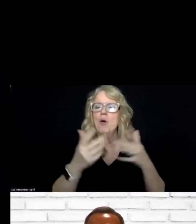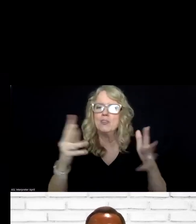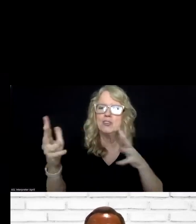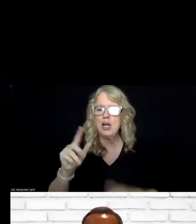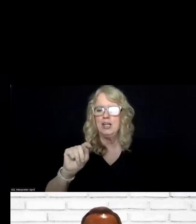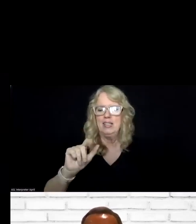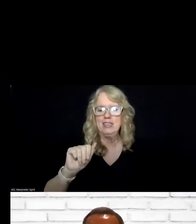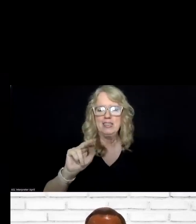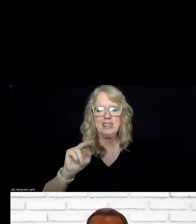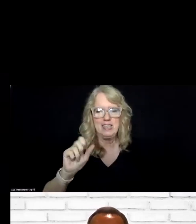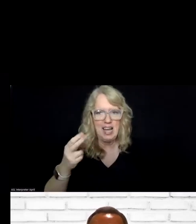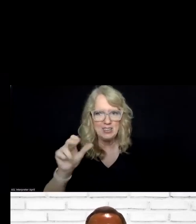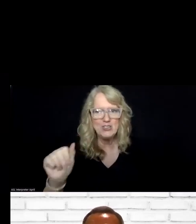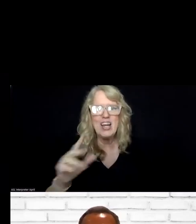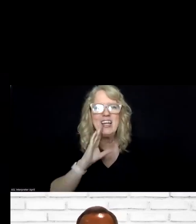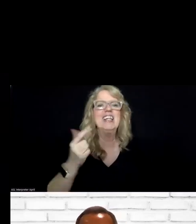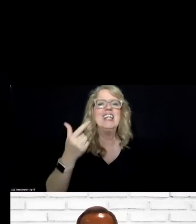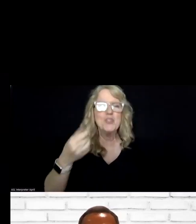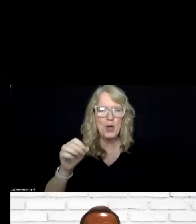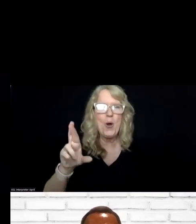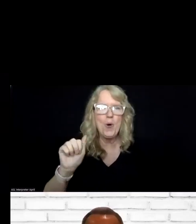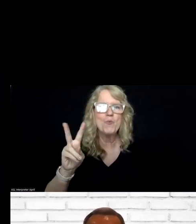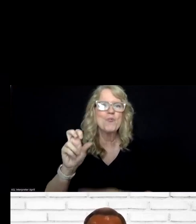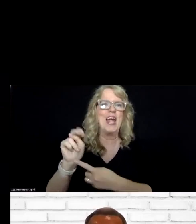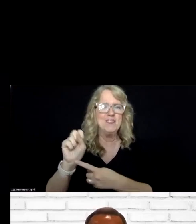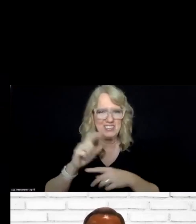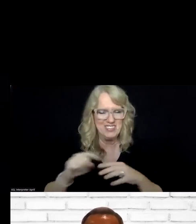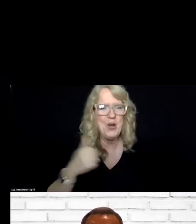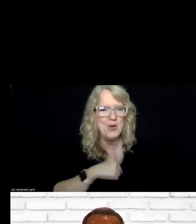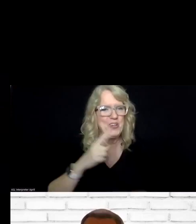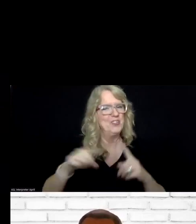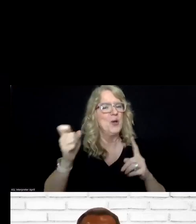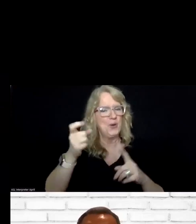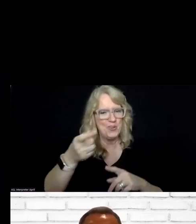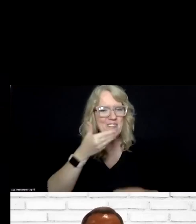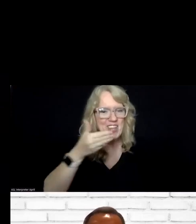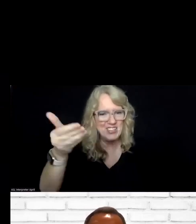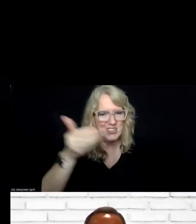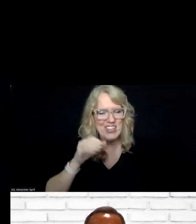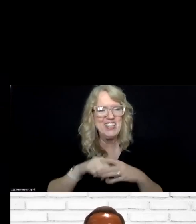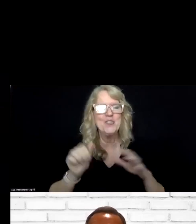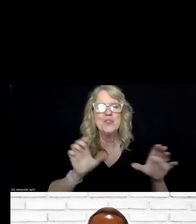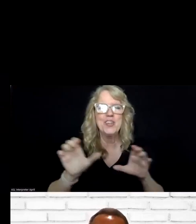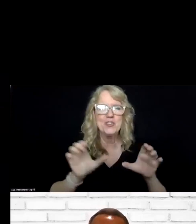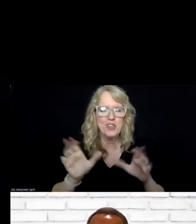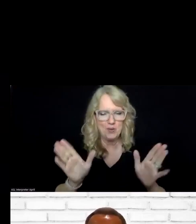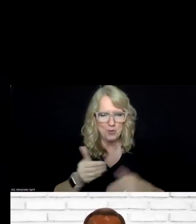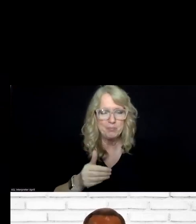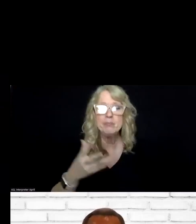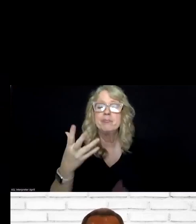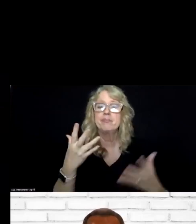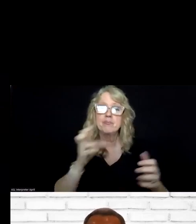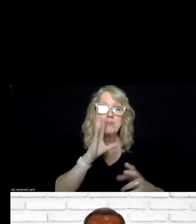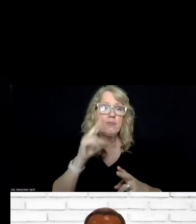Tanasha that it is definitely Go Ravens. We're all on top of that. So thank you for that entry into the chat room. I want to talk a